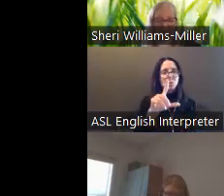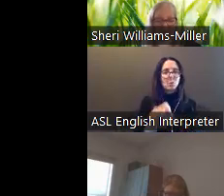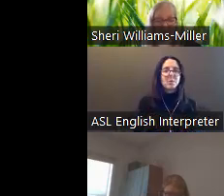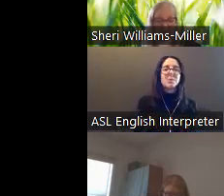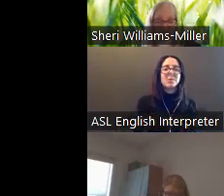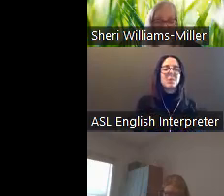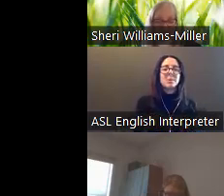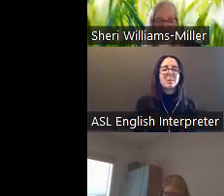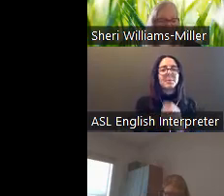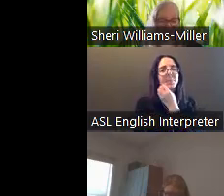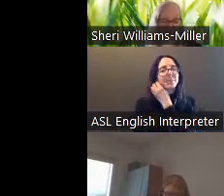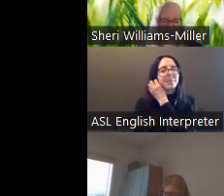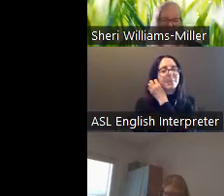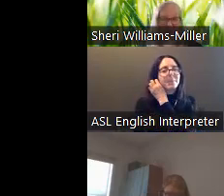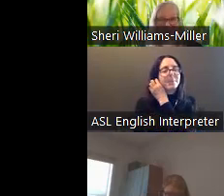Some